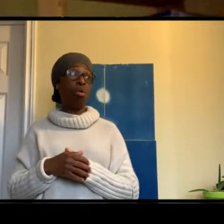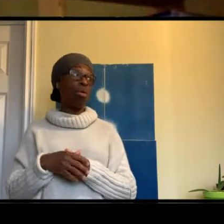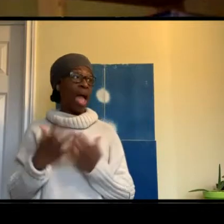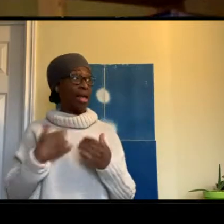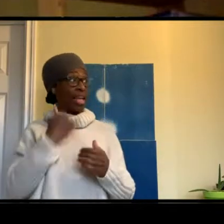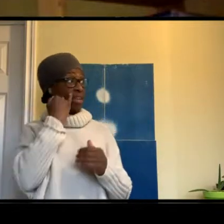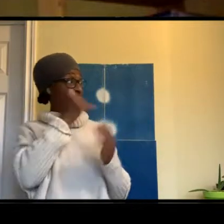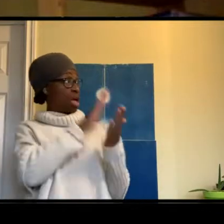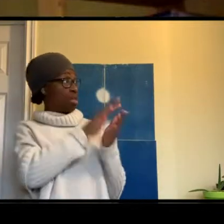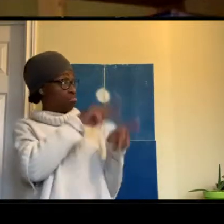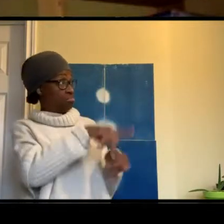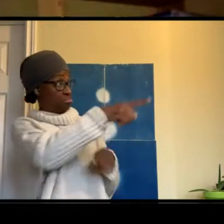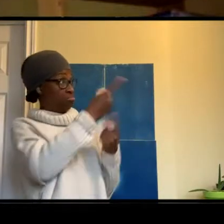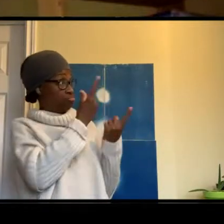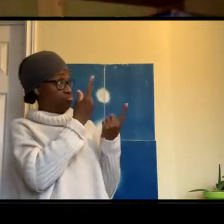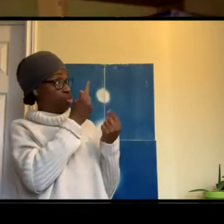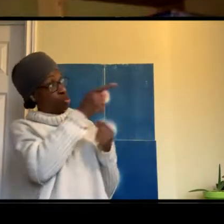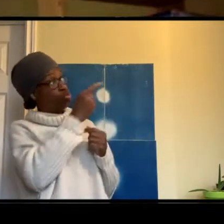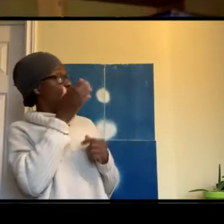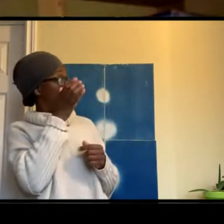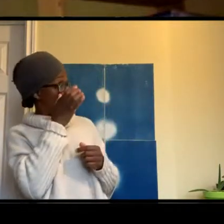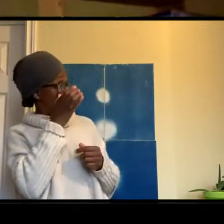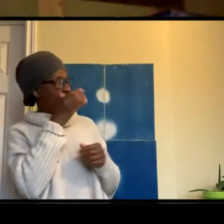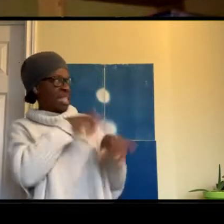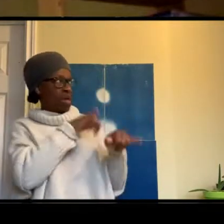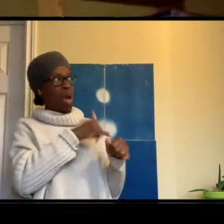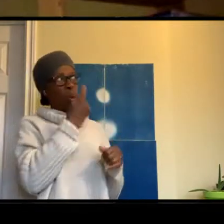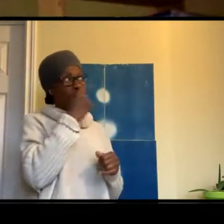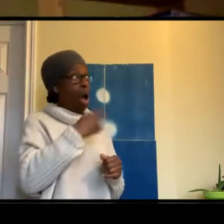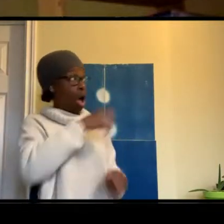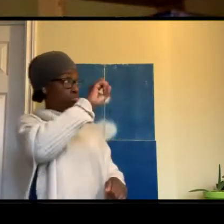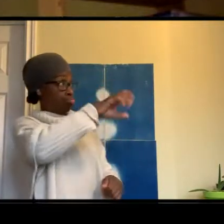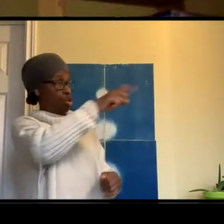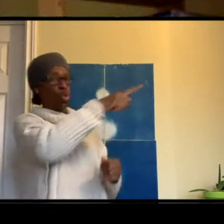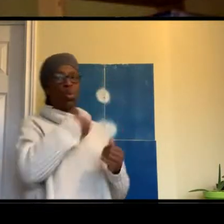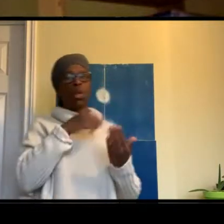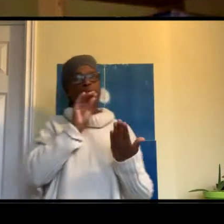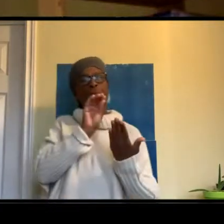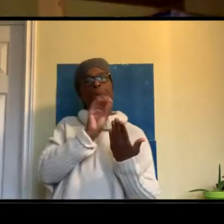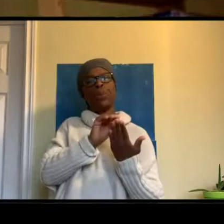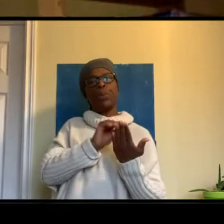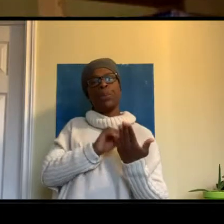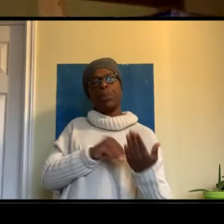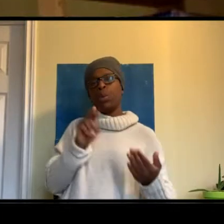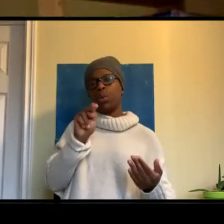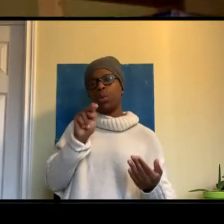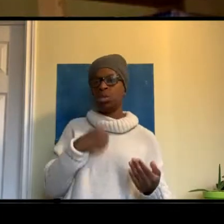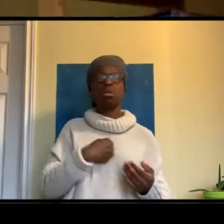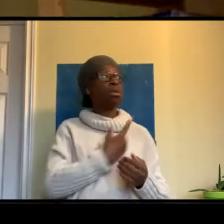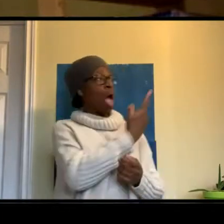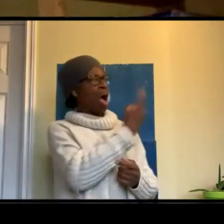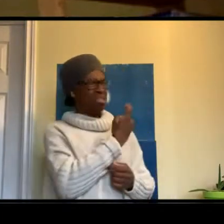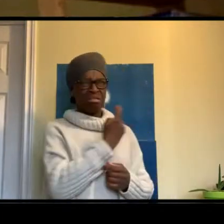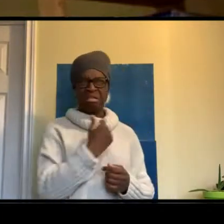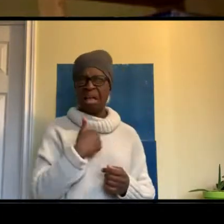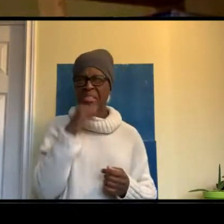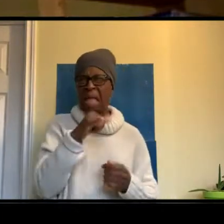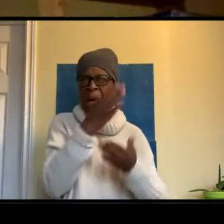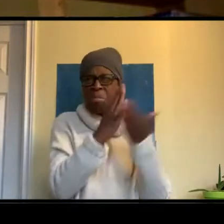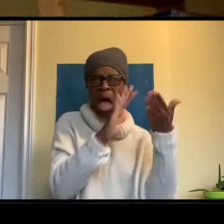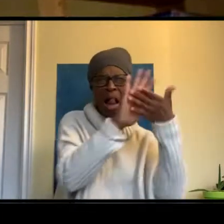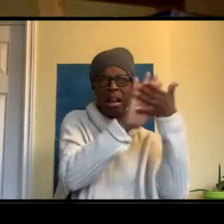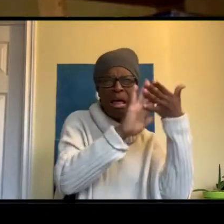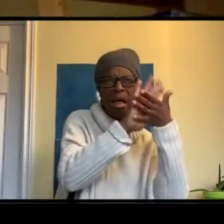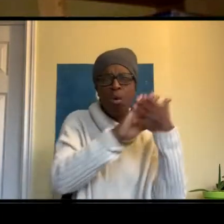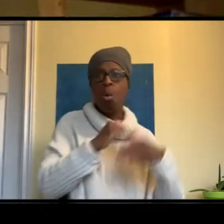bounce back with the feedback. There's just so many ways that a buddy system can really, really help you get where you want to be. And you can help them in return. It doesn't